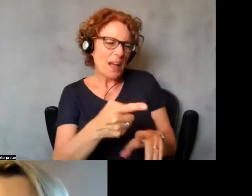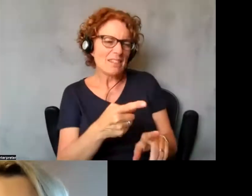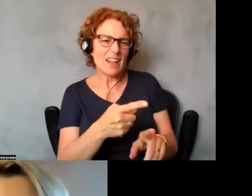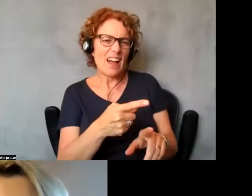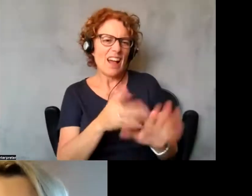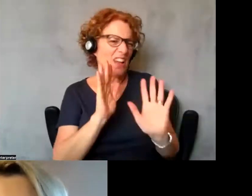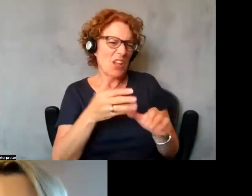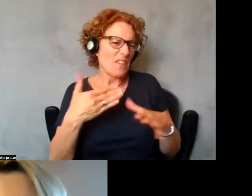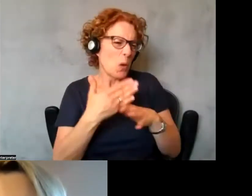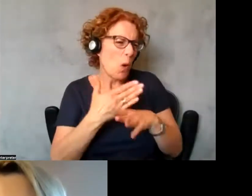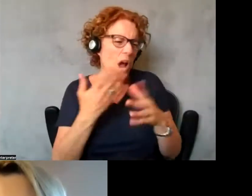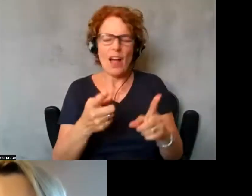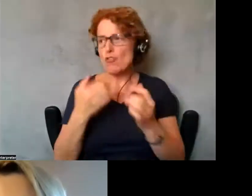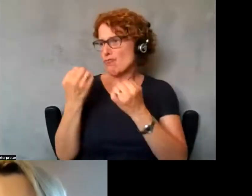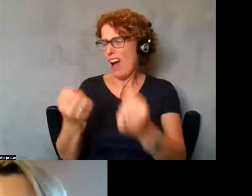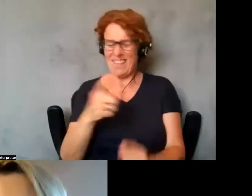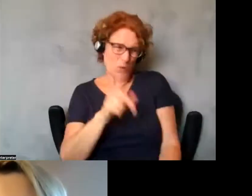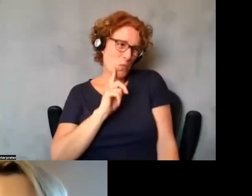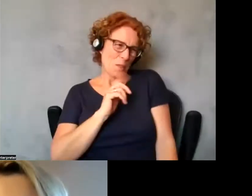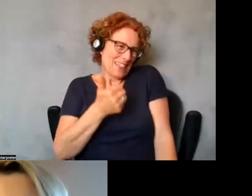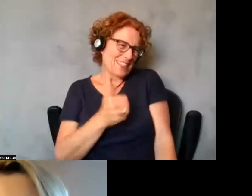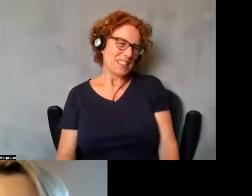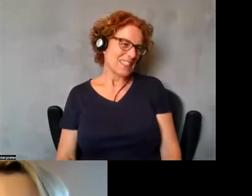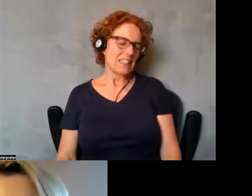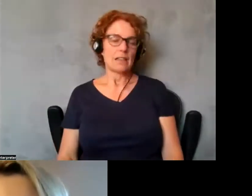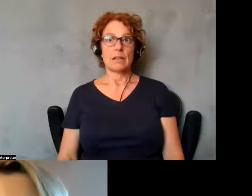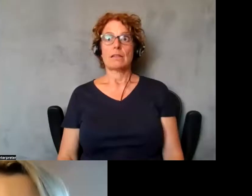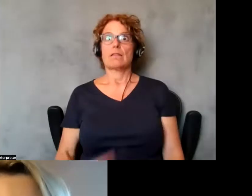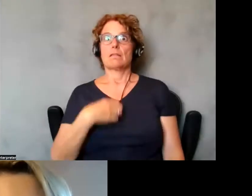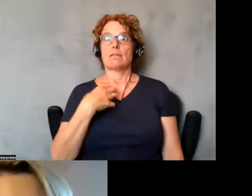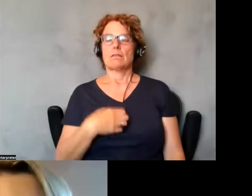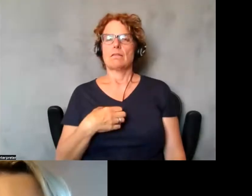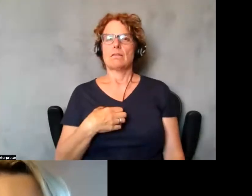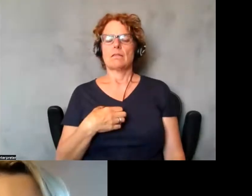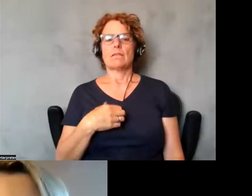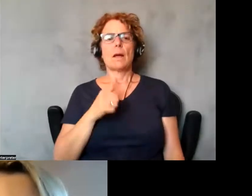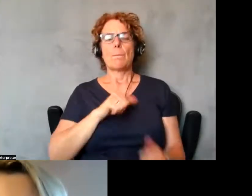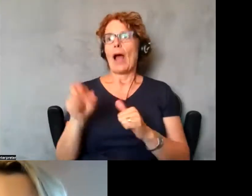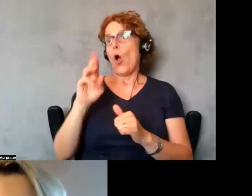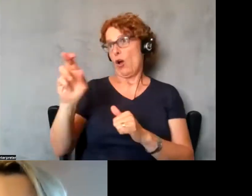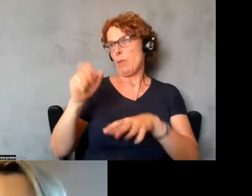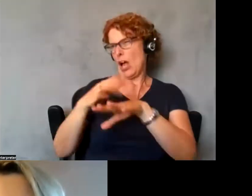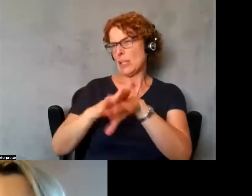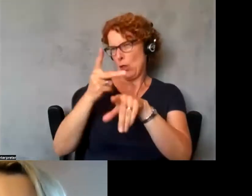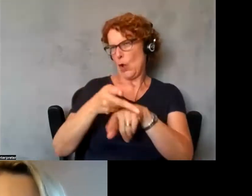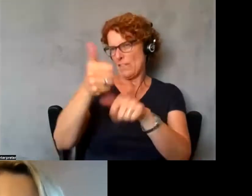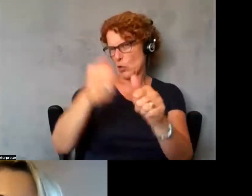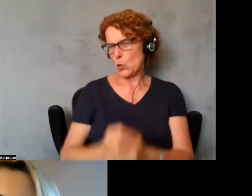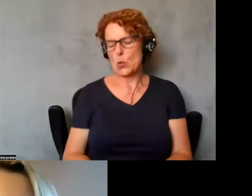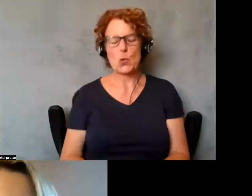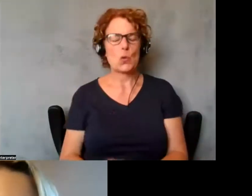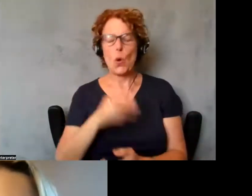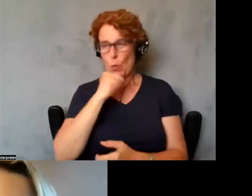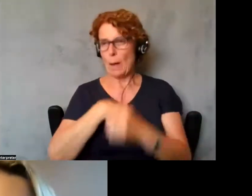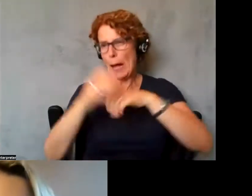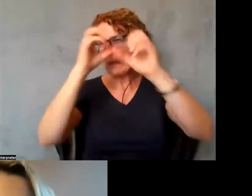or drive because you're a woman, and it's then, you better hope that your husband will look after you, because you're going to go